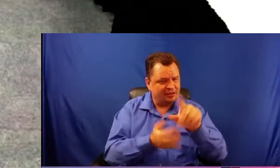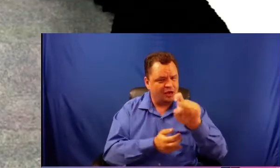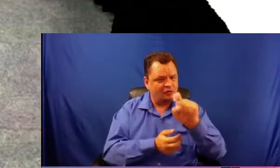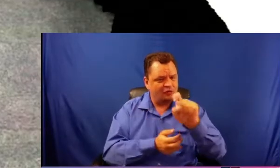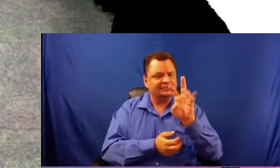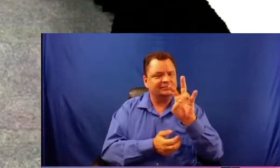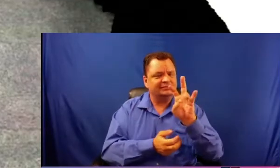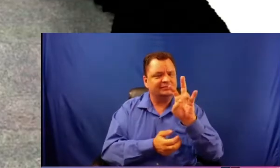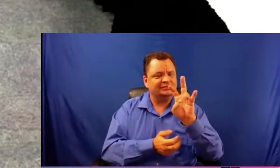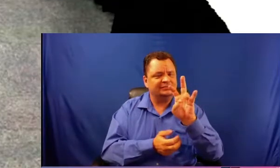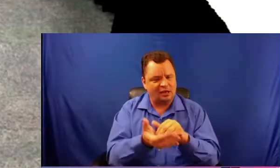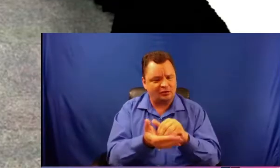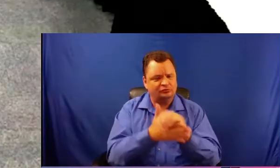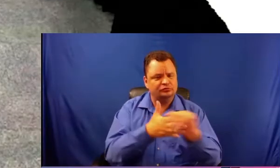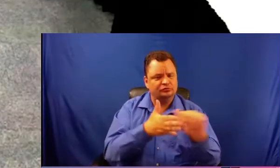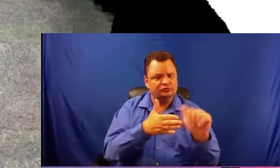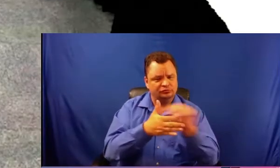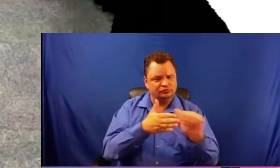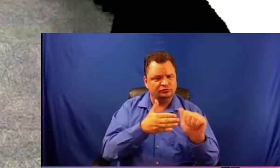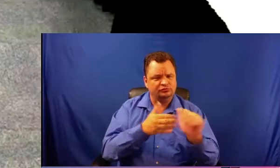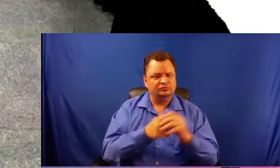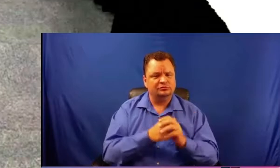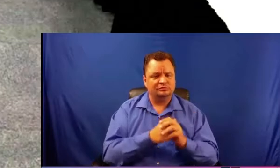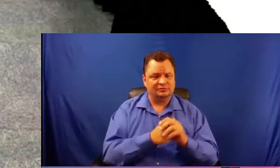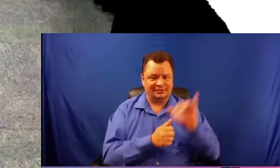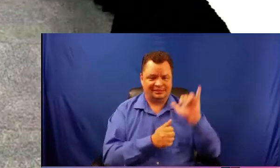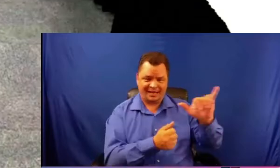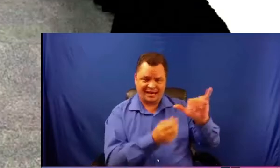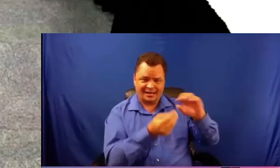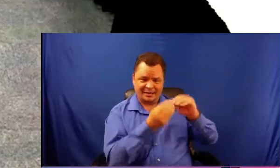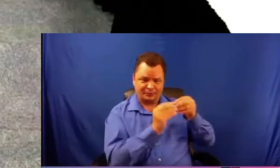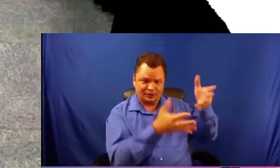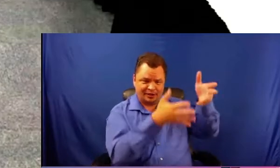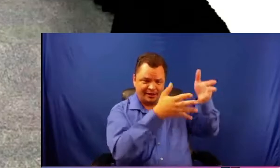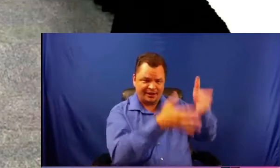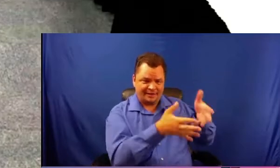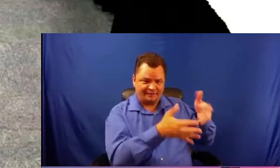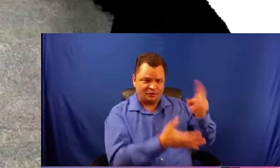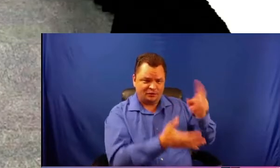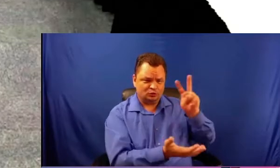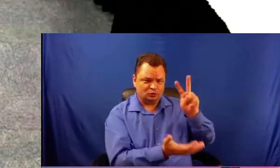$5,167,385, of which the remaining revenue of